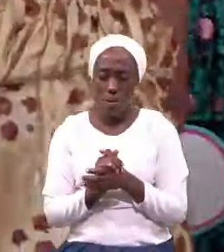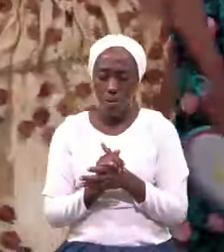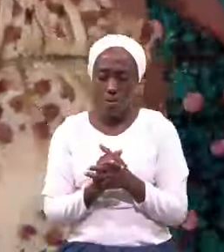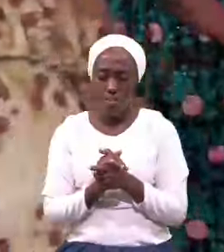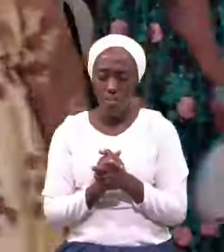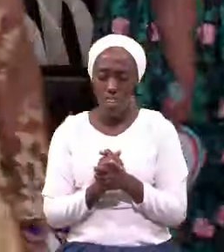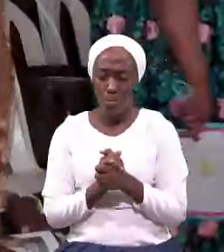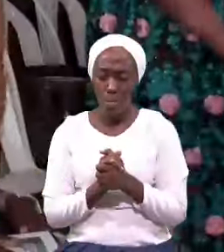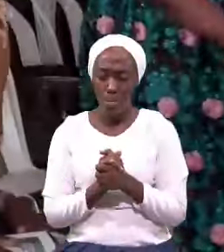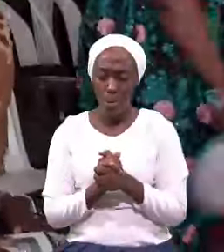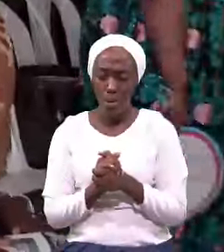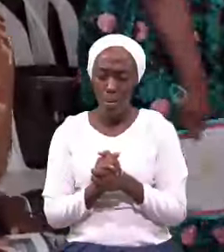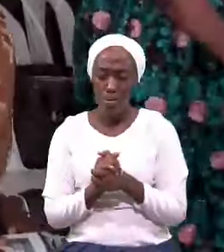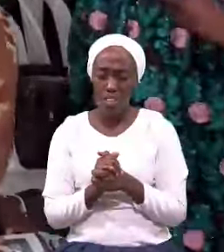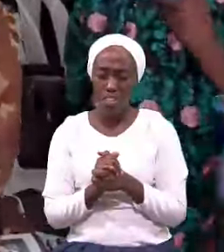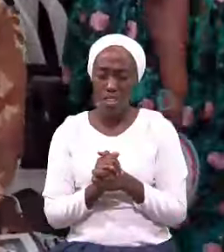Don't resist.